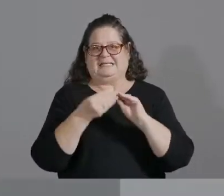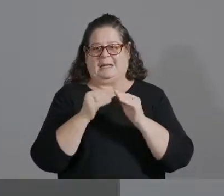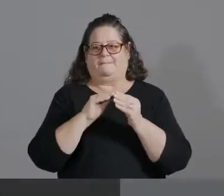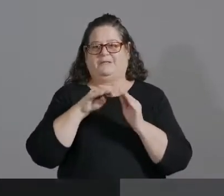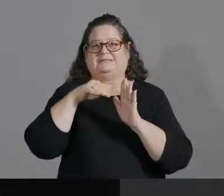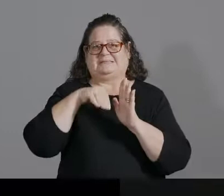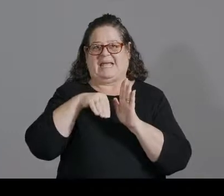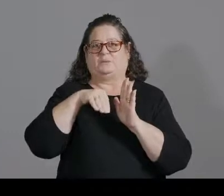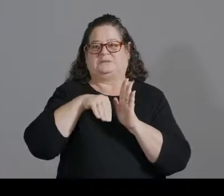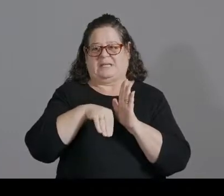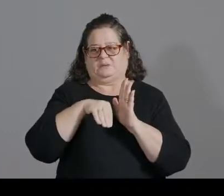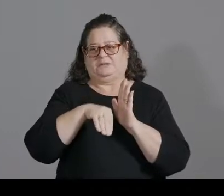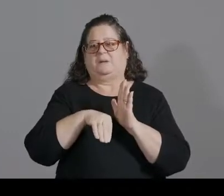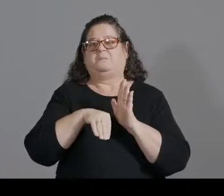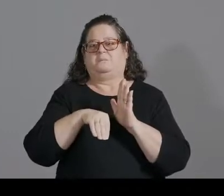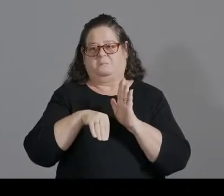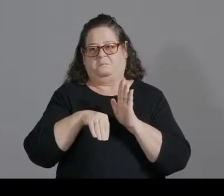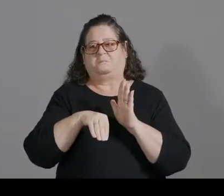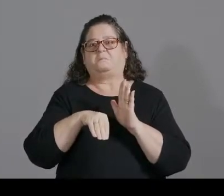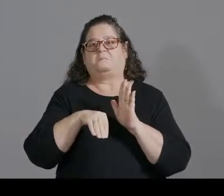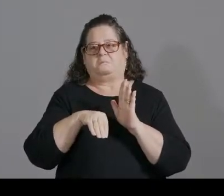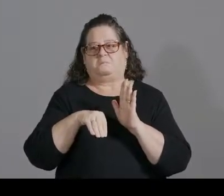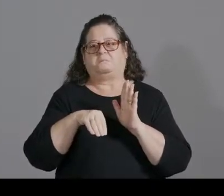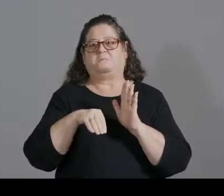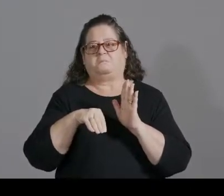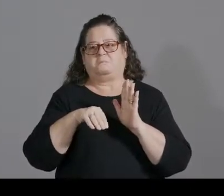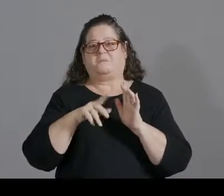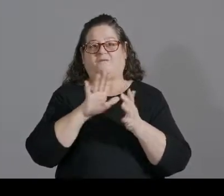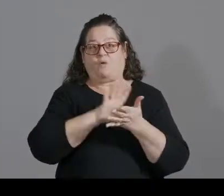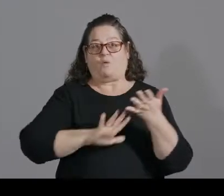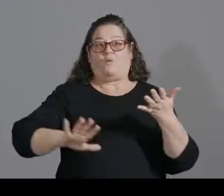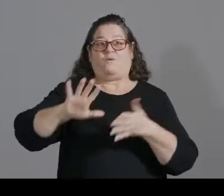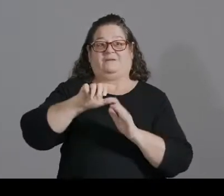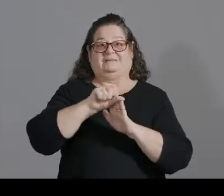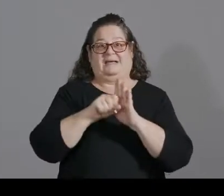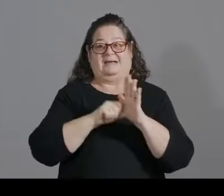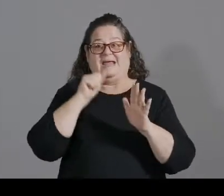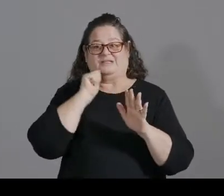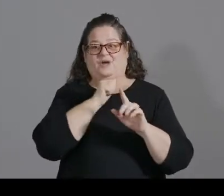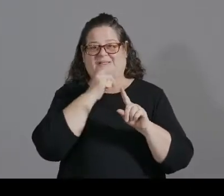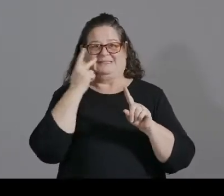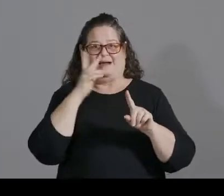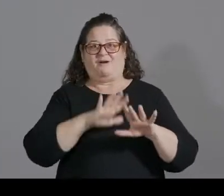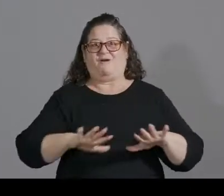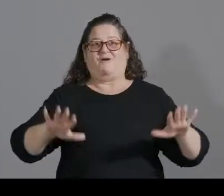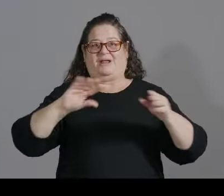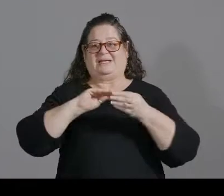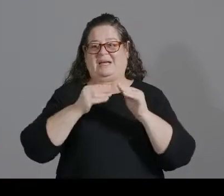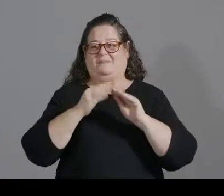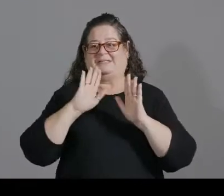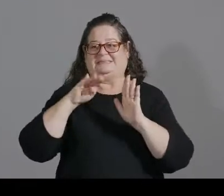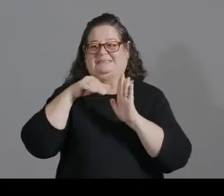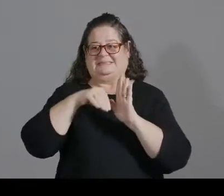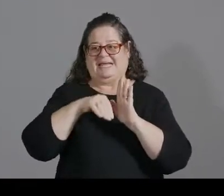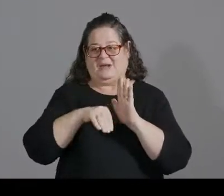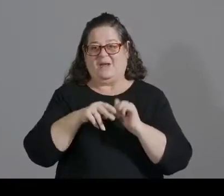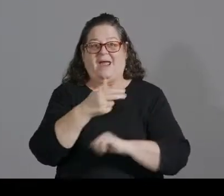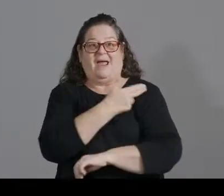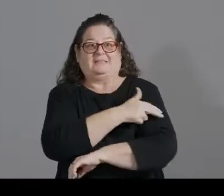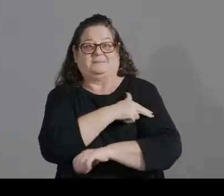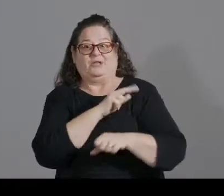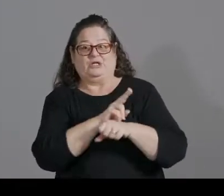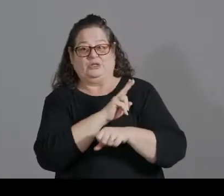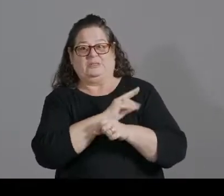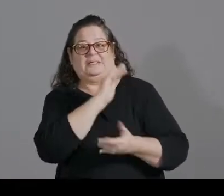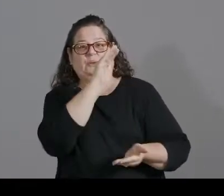per week. From a statewide perspective, we are also seeing decreases in hospital bed use required by COVID patients as